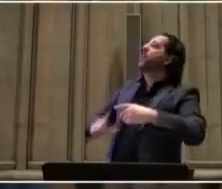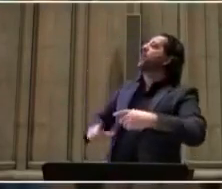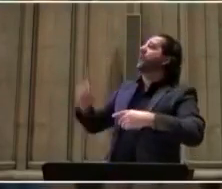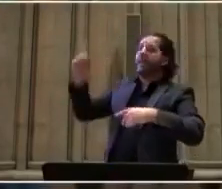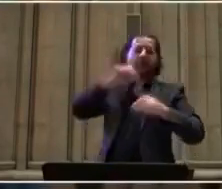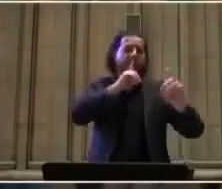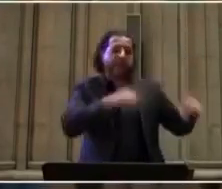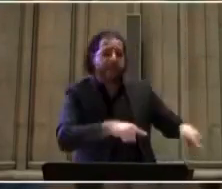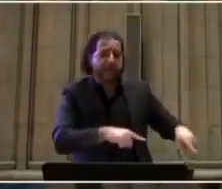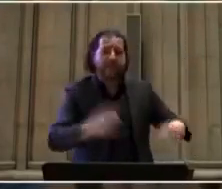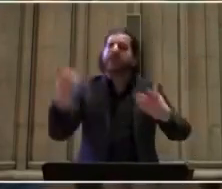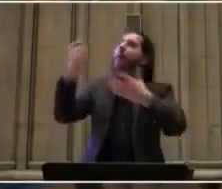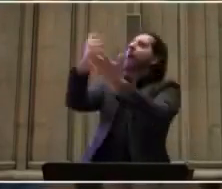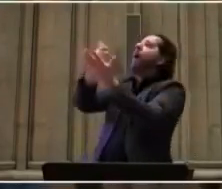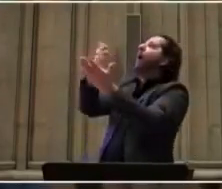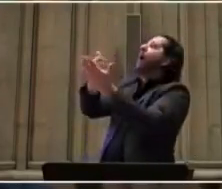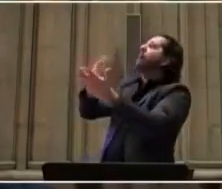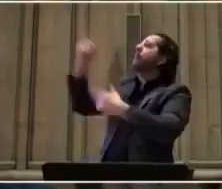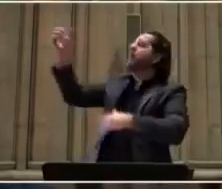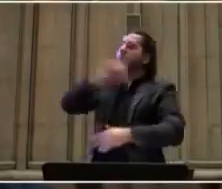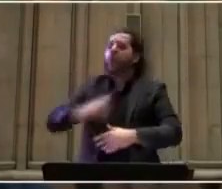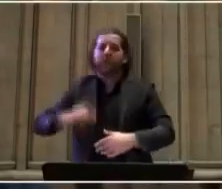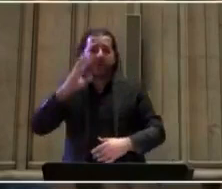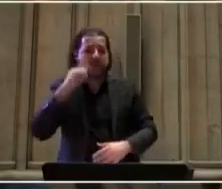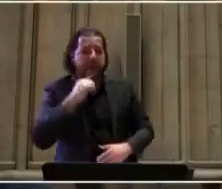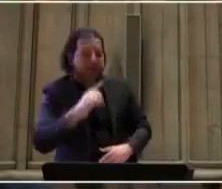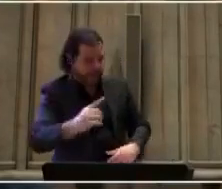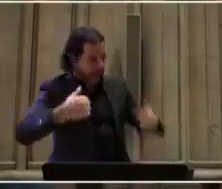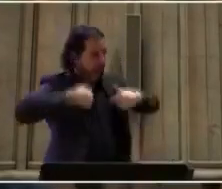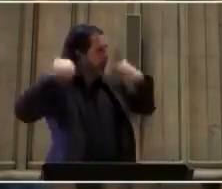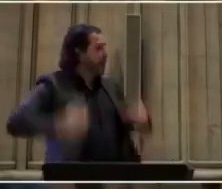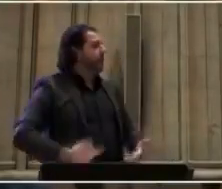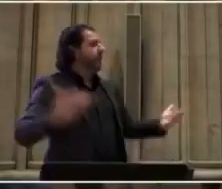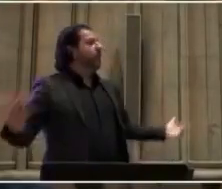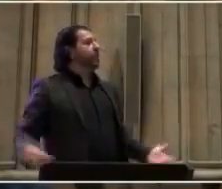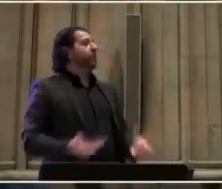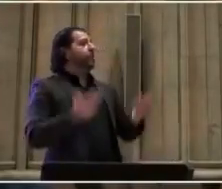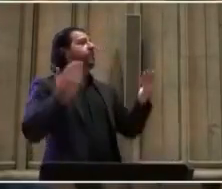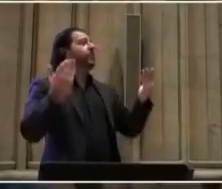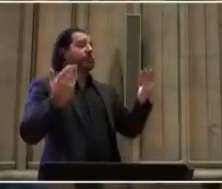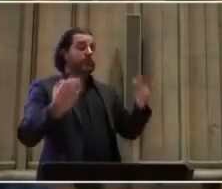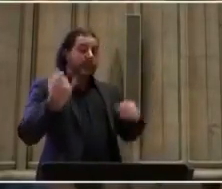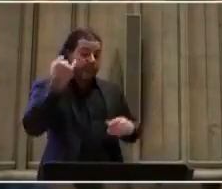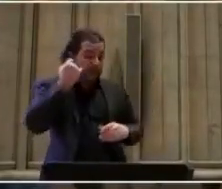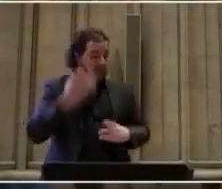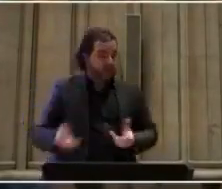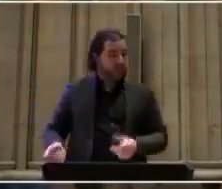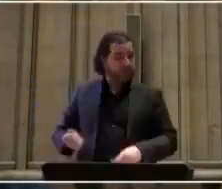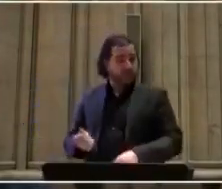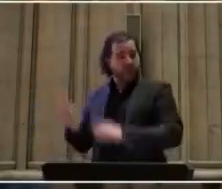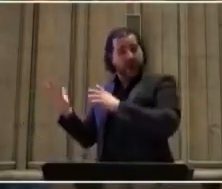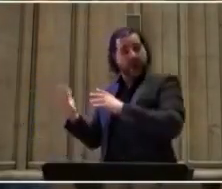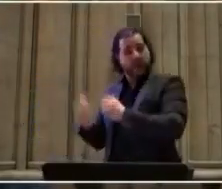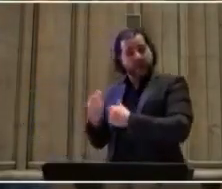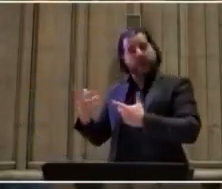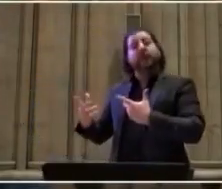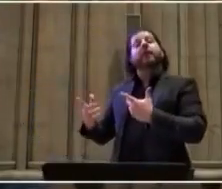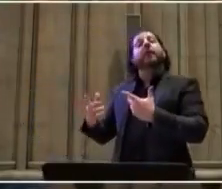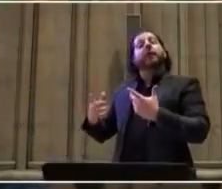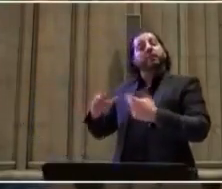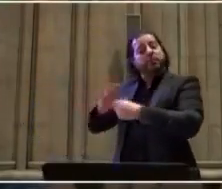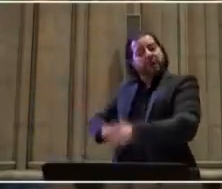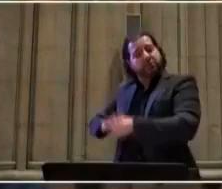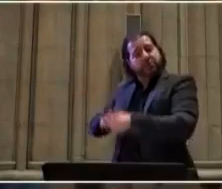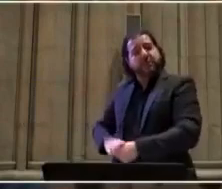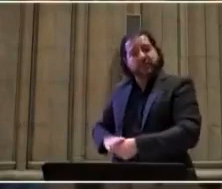for help and the Lord will say, here am I. If you do away with the yoke of oppression, with a